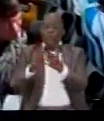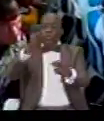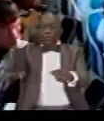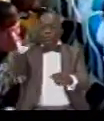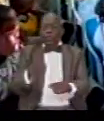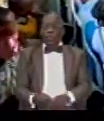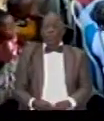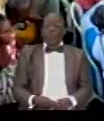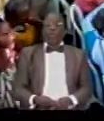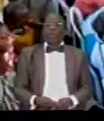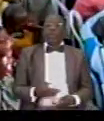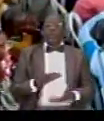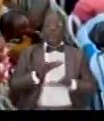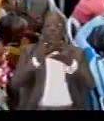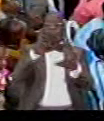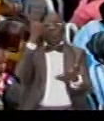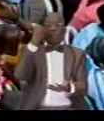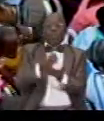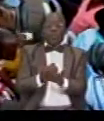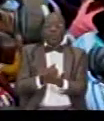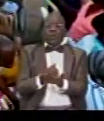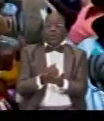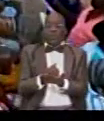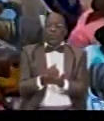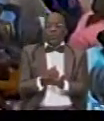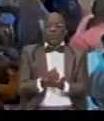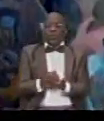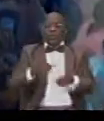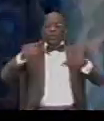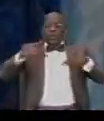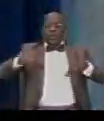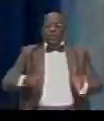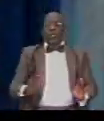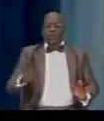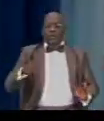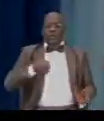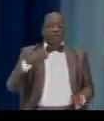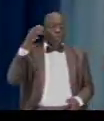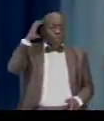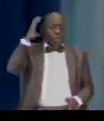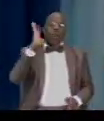amen. Amen. Let them hear your voice all over the world.